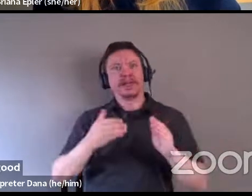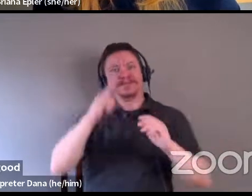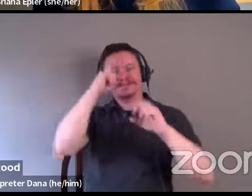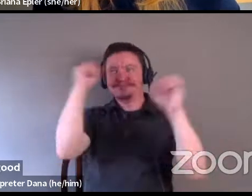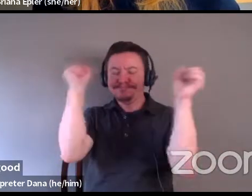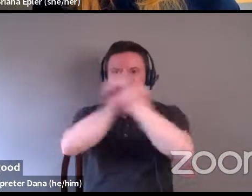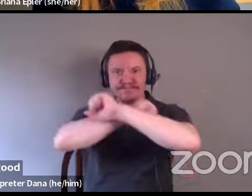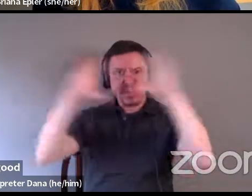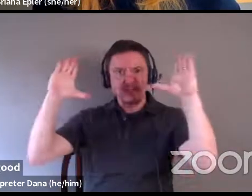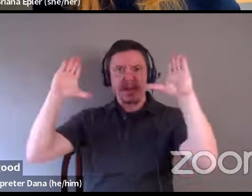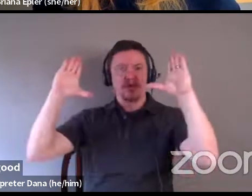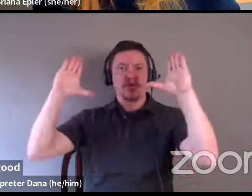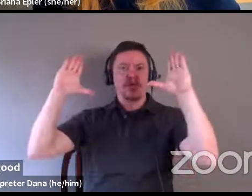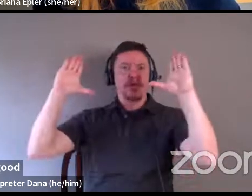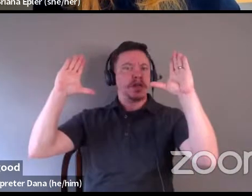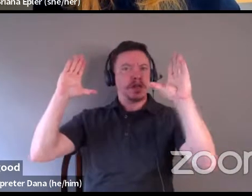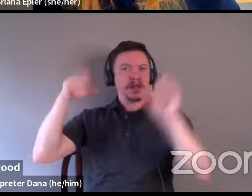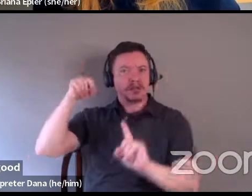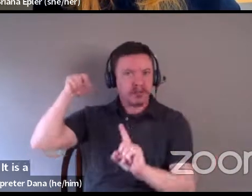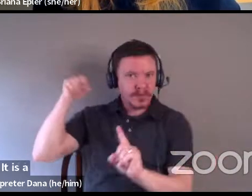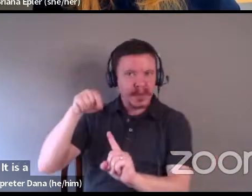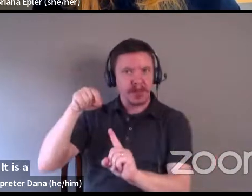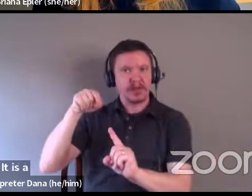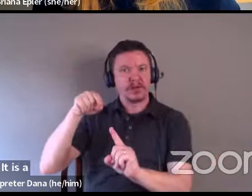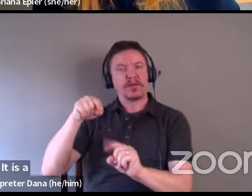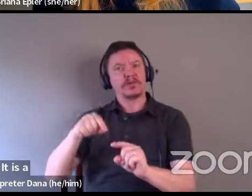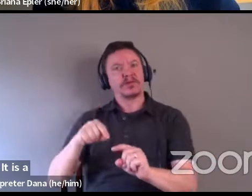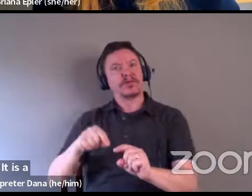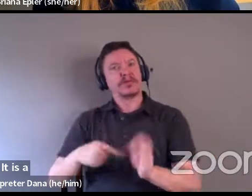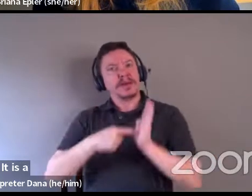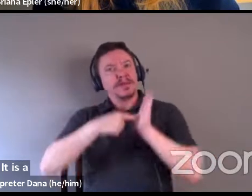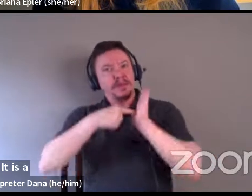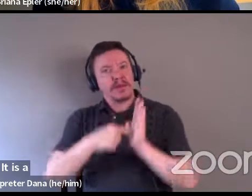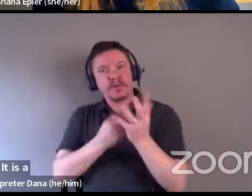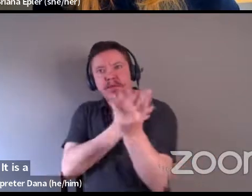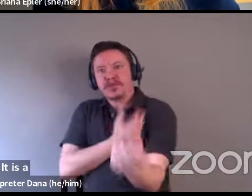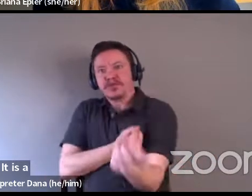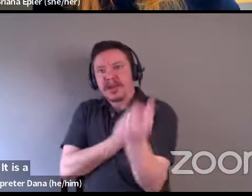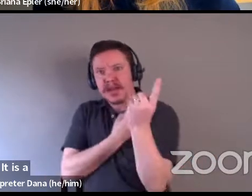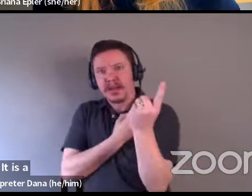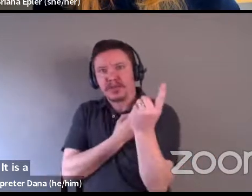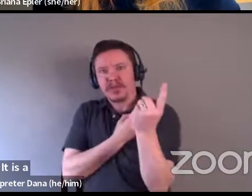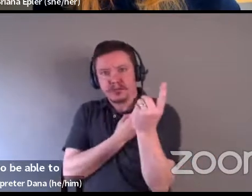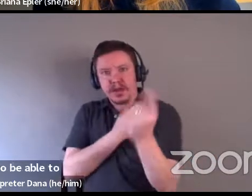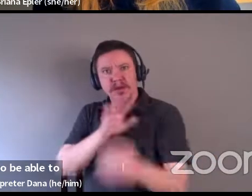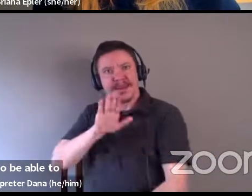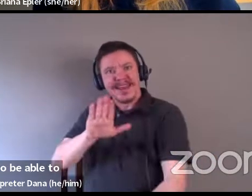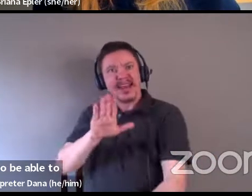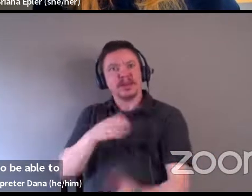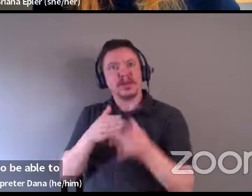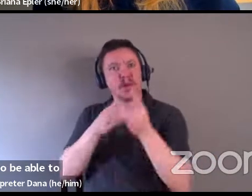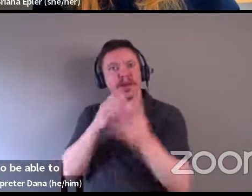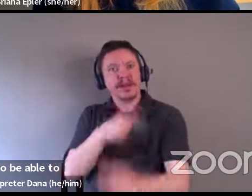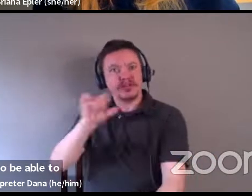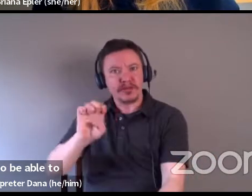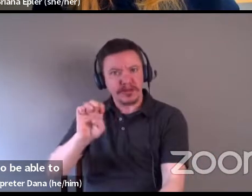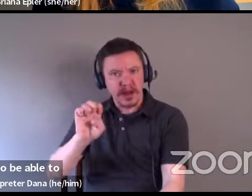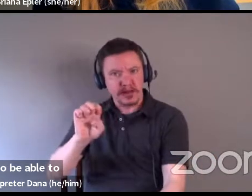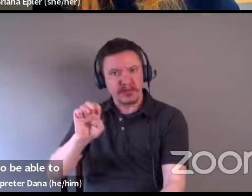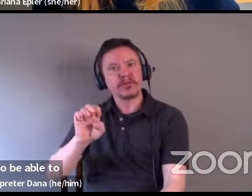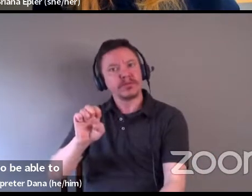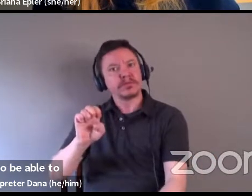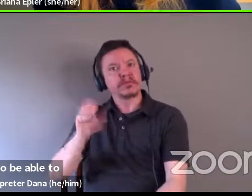visionary thing to be able to demonstrate empathy in one's leadership style as far as inclusion is